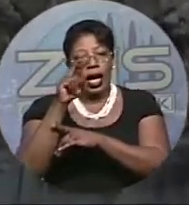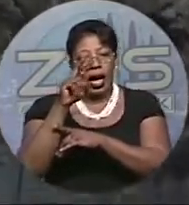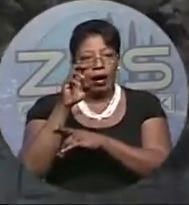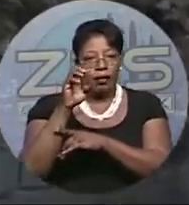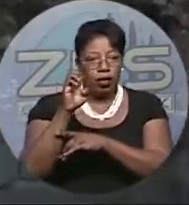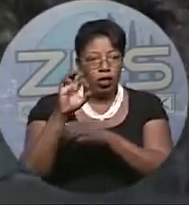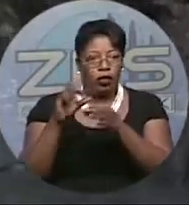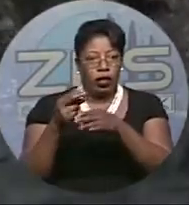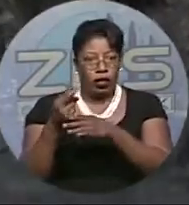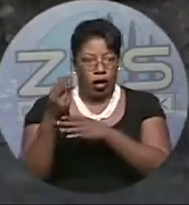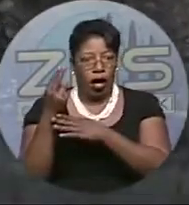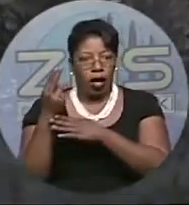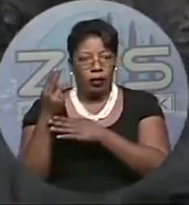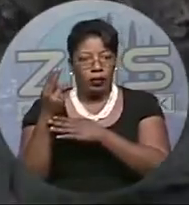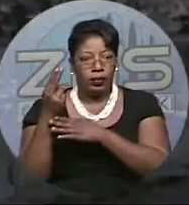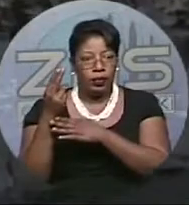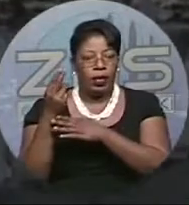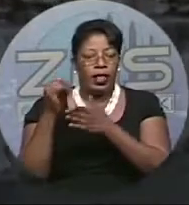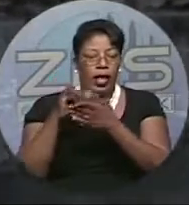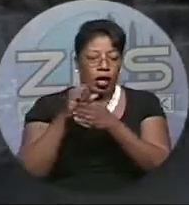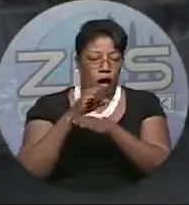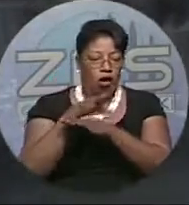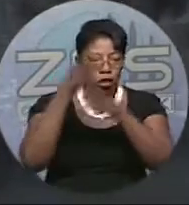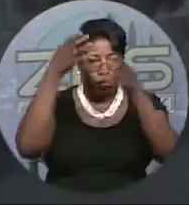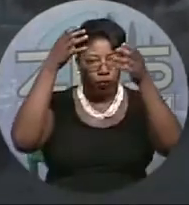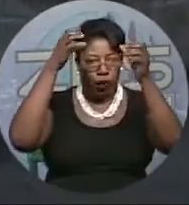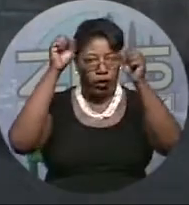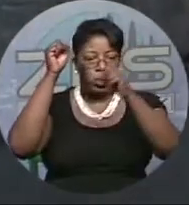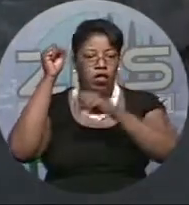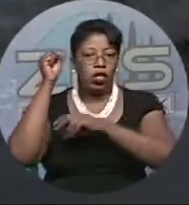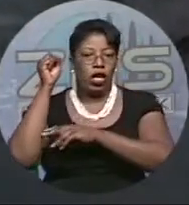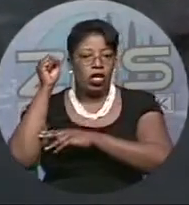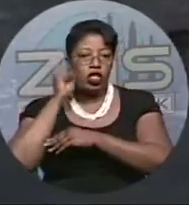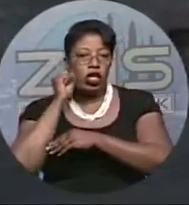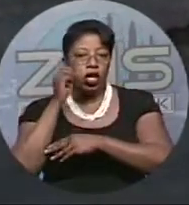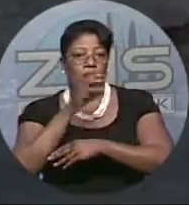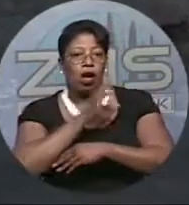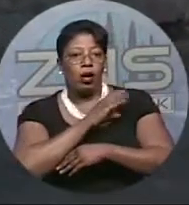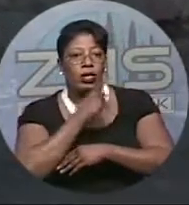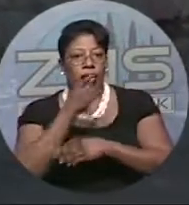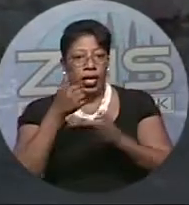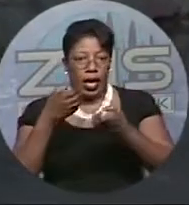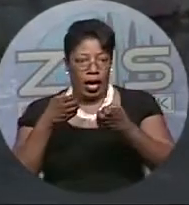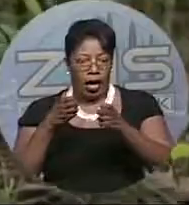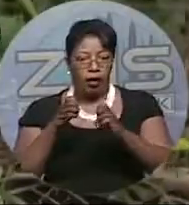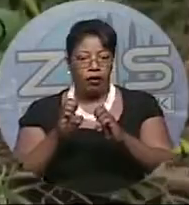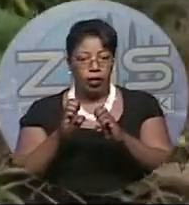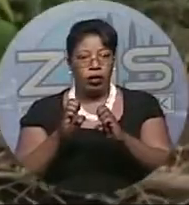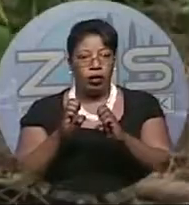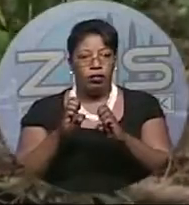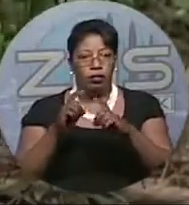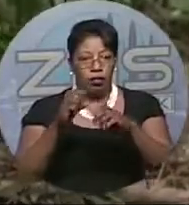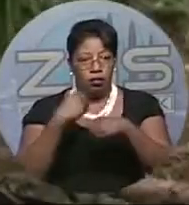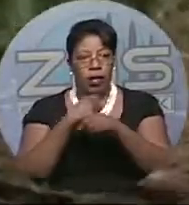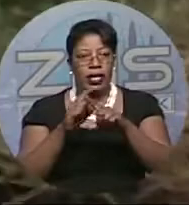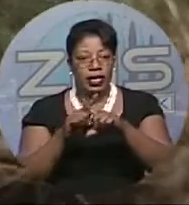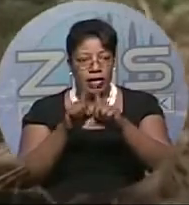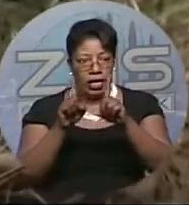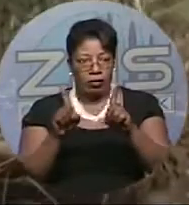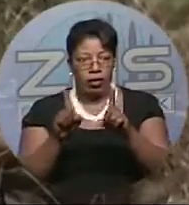with the United States Embassy. The council president, Sheila Kalma, told the visitors that their efforts have made quite a difference.